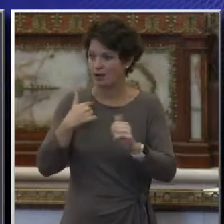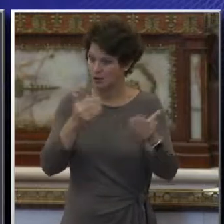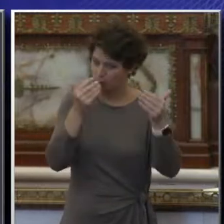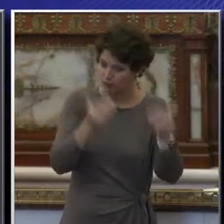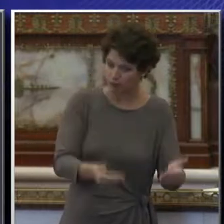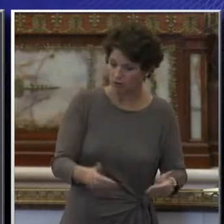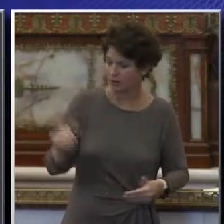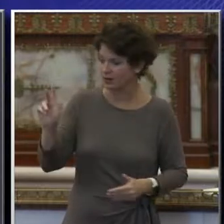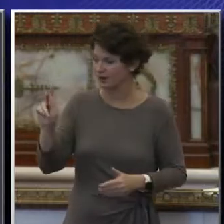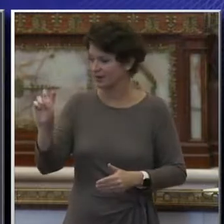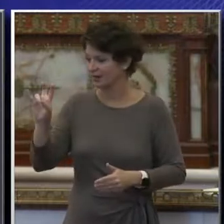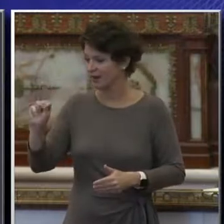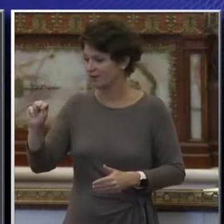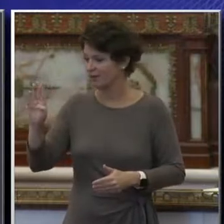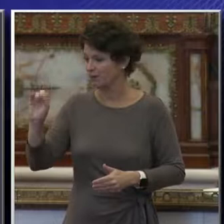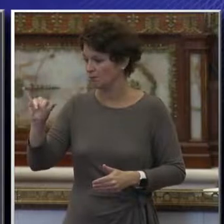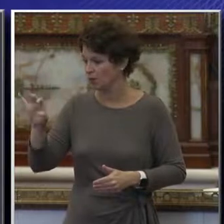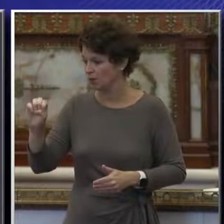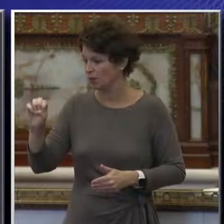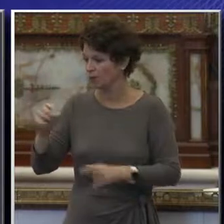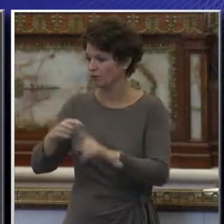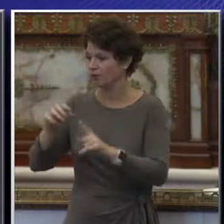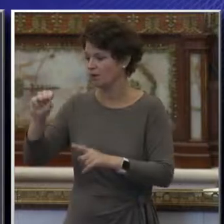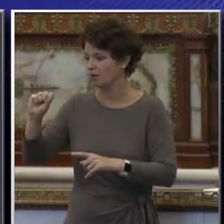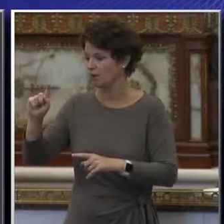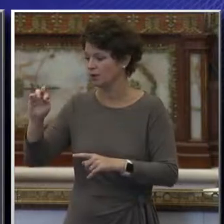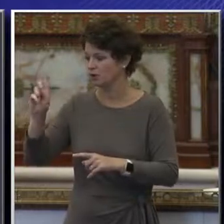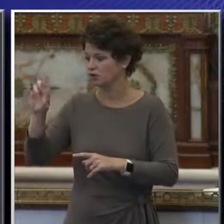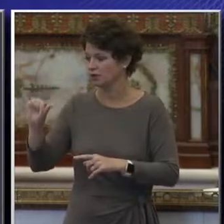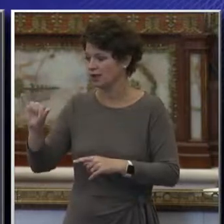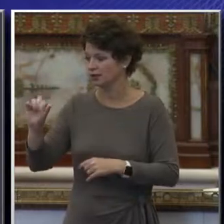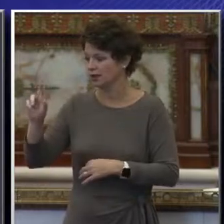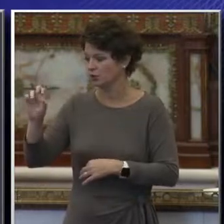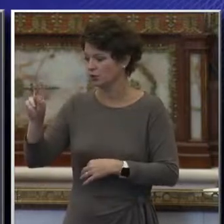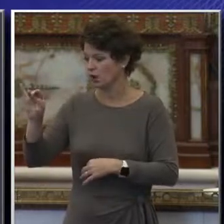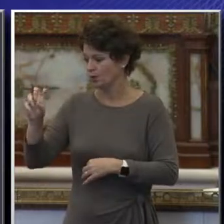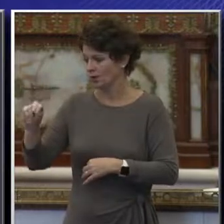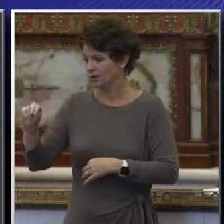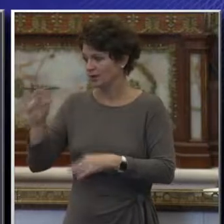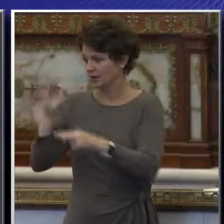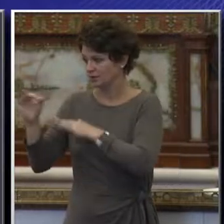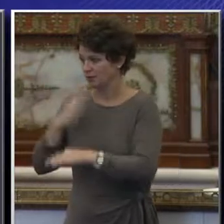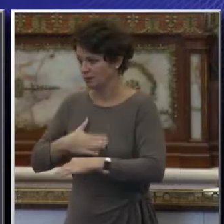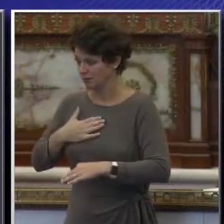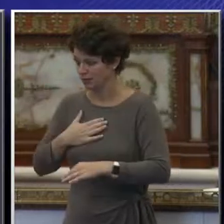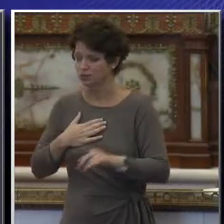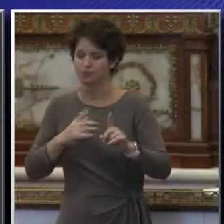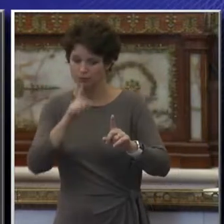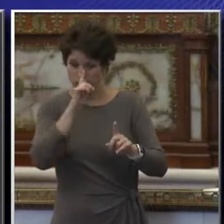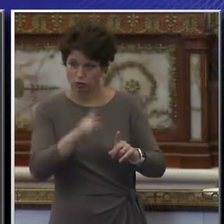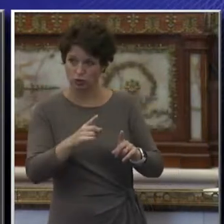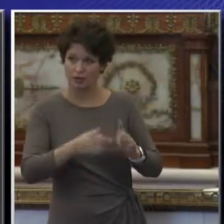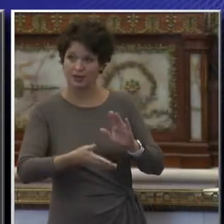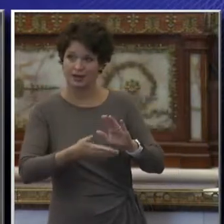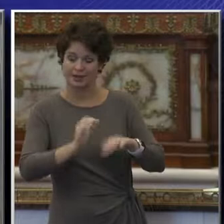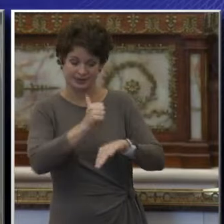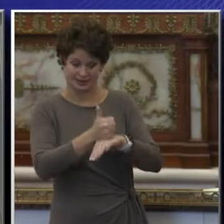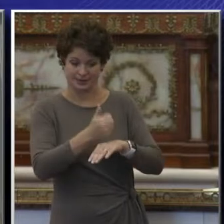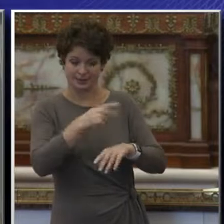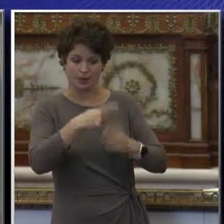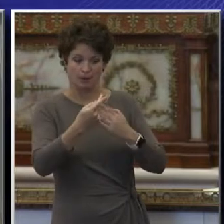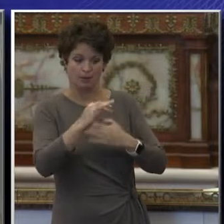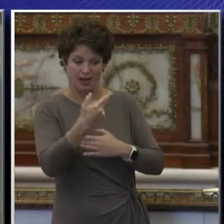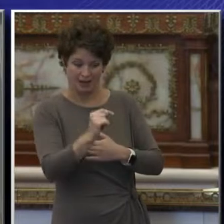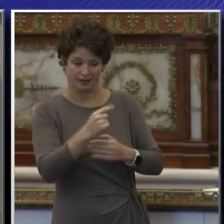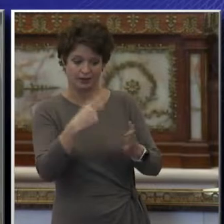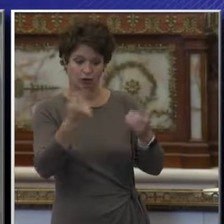want to maybe Kevin Boyle from Stradley Groning, explain that a little bit. Sure. So there's an existing pilot agreement in place, and